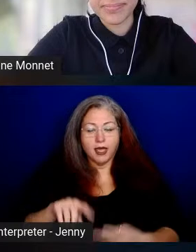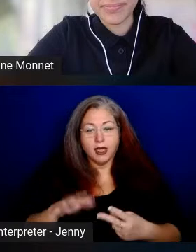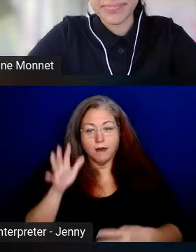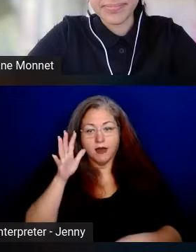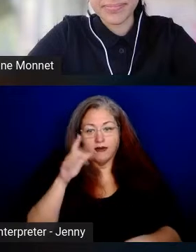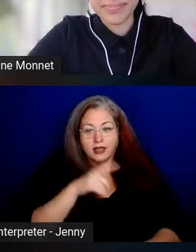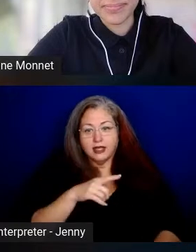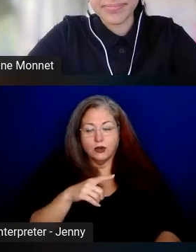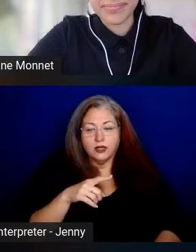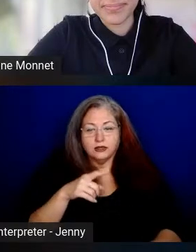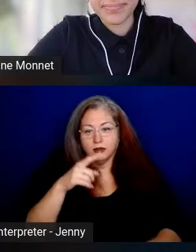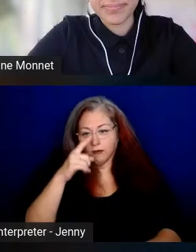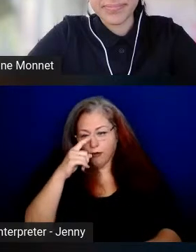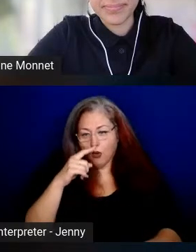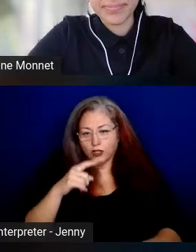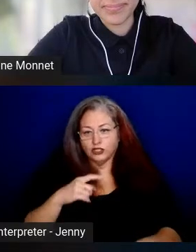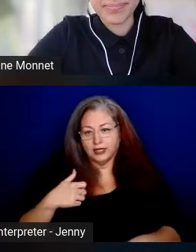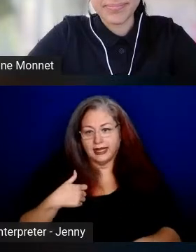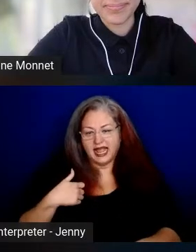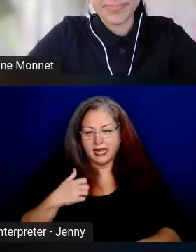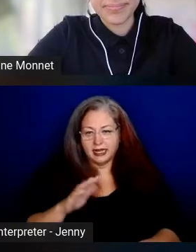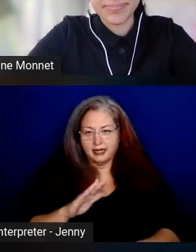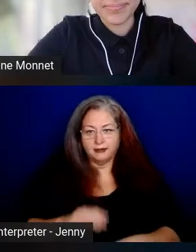Polish Canadian.